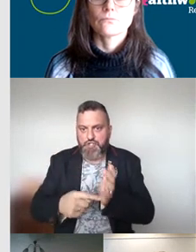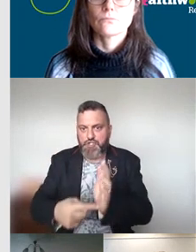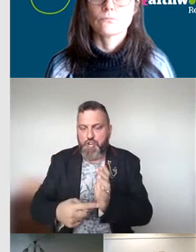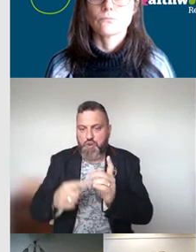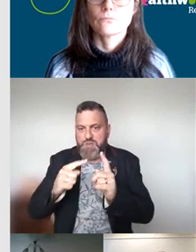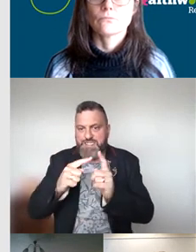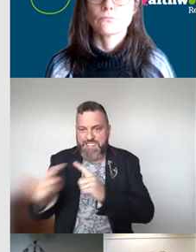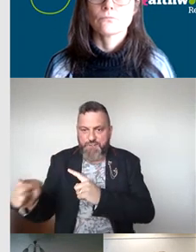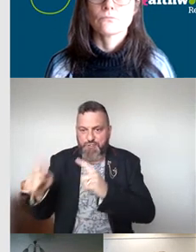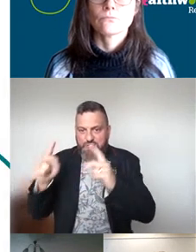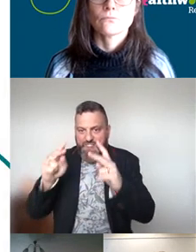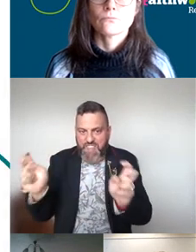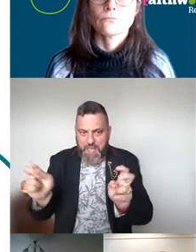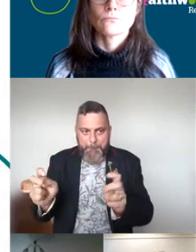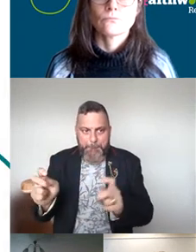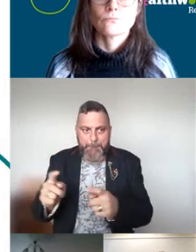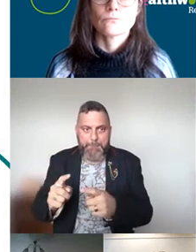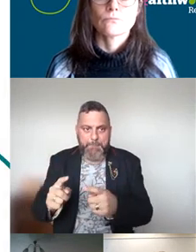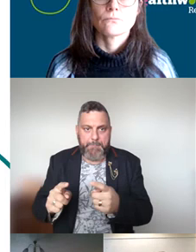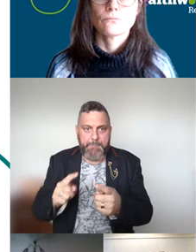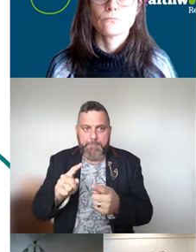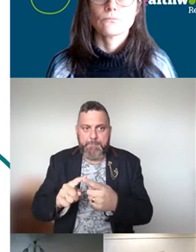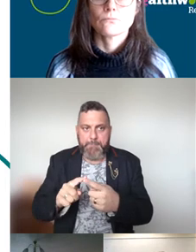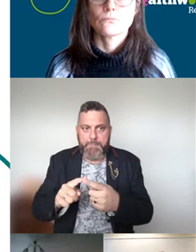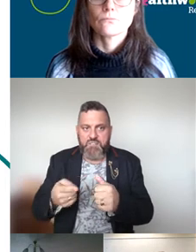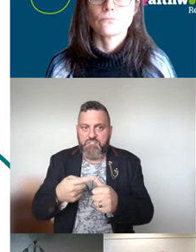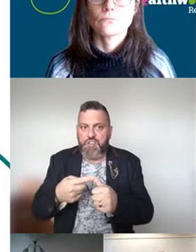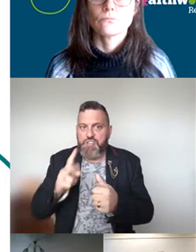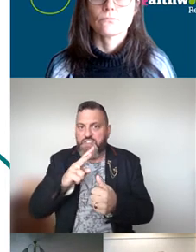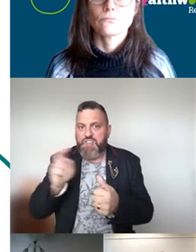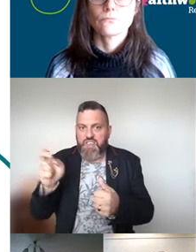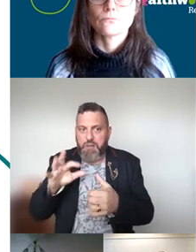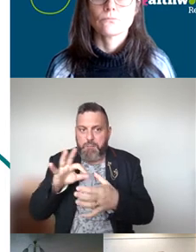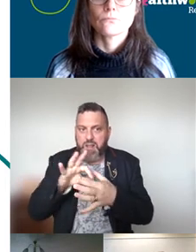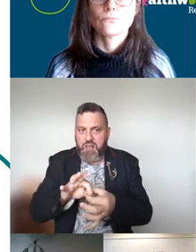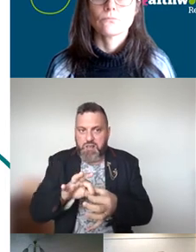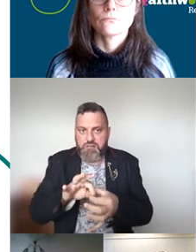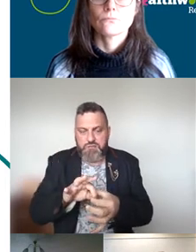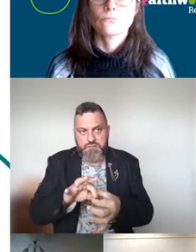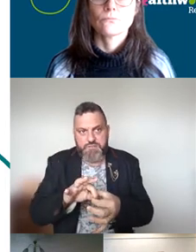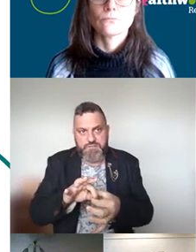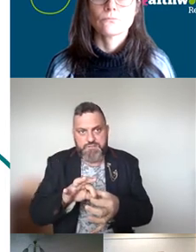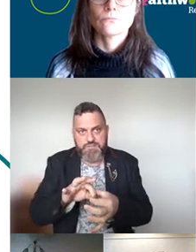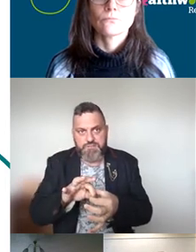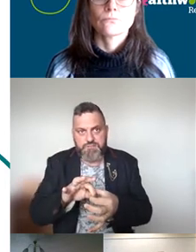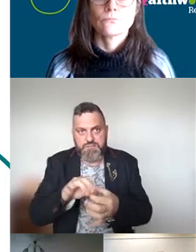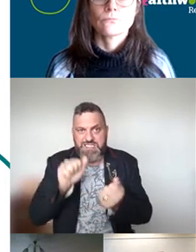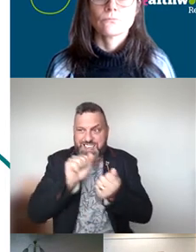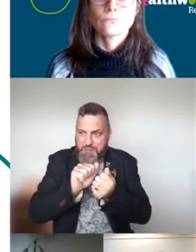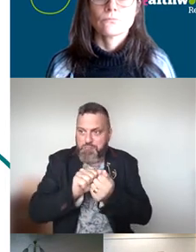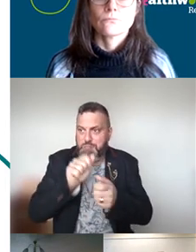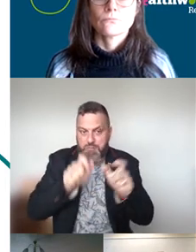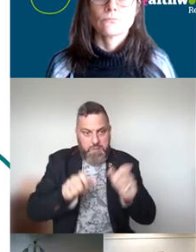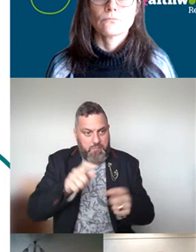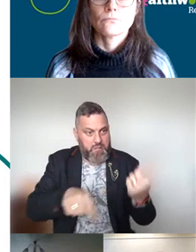themes are. So our first theme is around trying to keep people